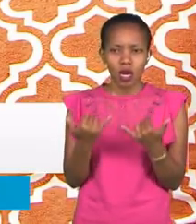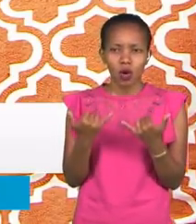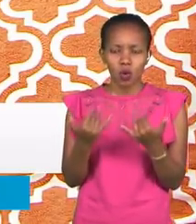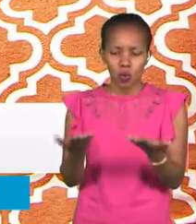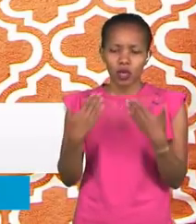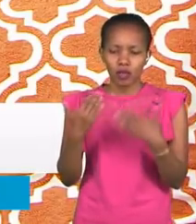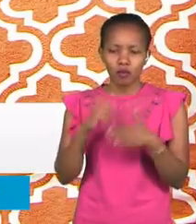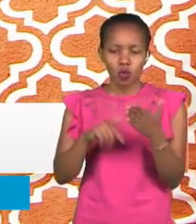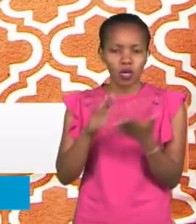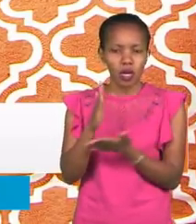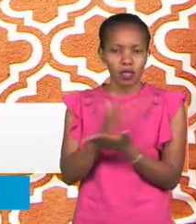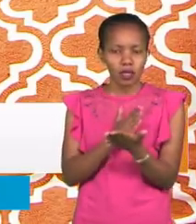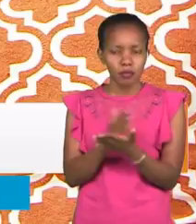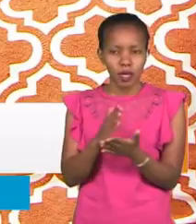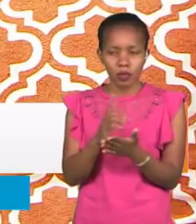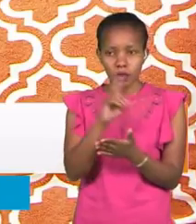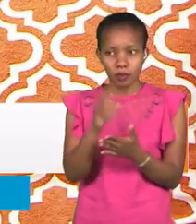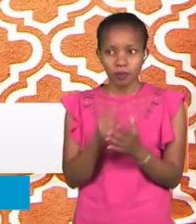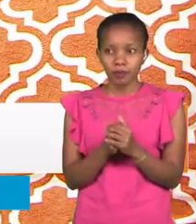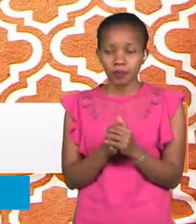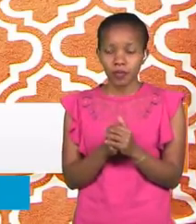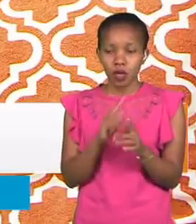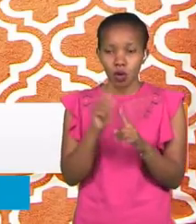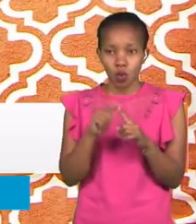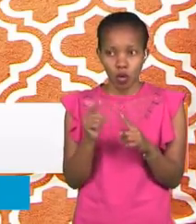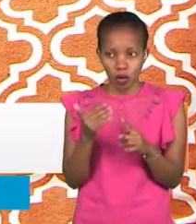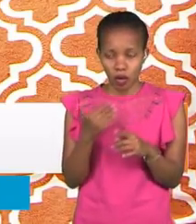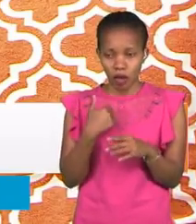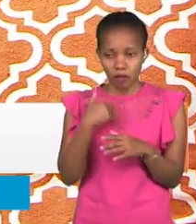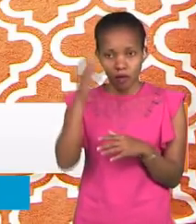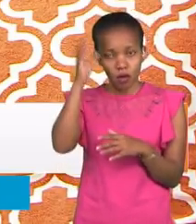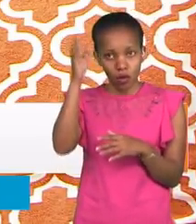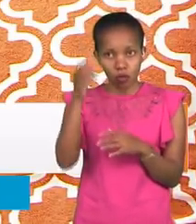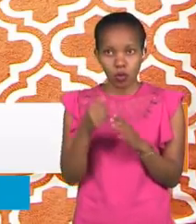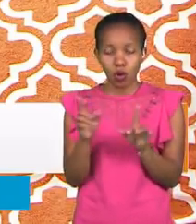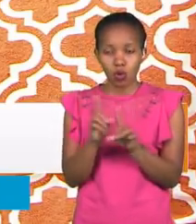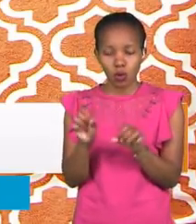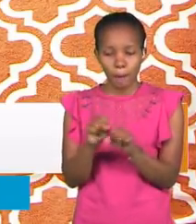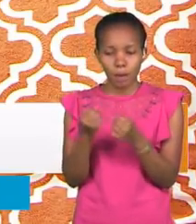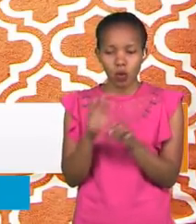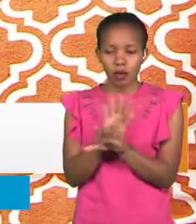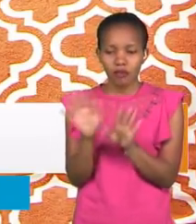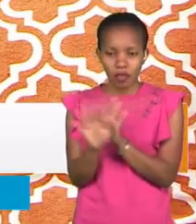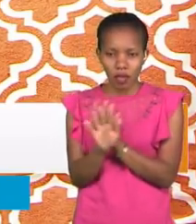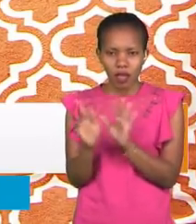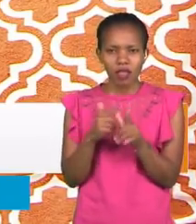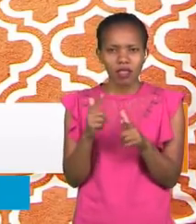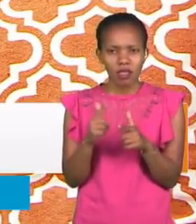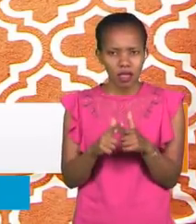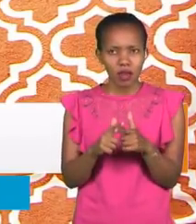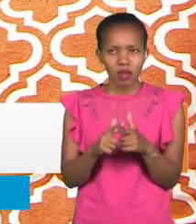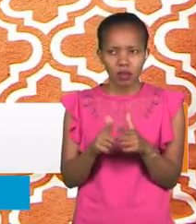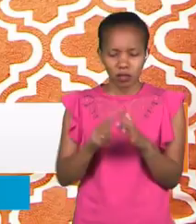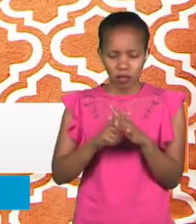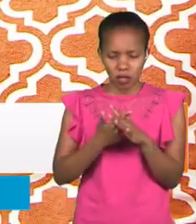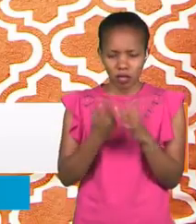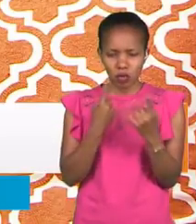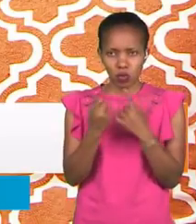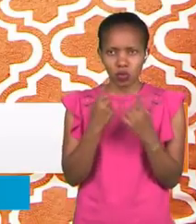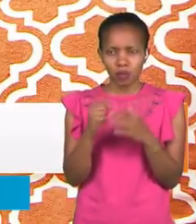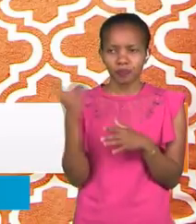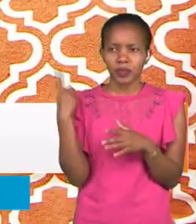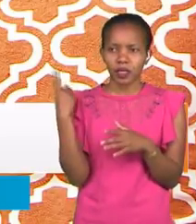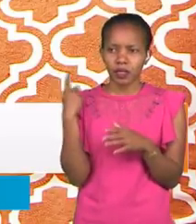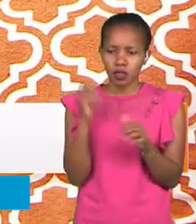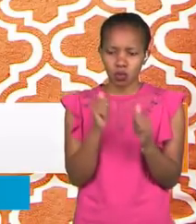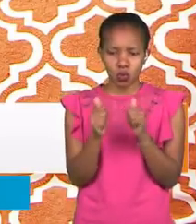with uh-huh, as a department? Uh-huh. And that is when we came up with the concepts and uh-huh. broke it down. Wow. And then we started to say, what is the date that